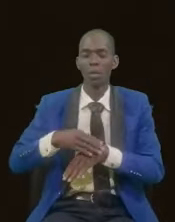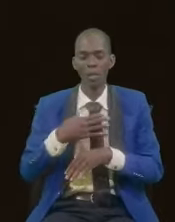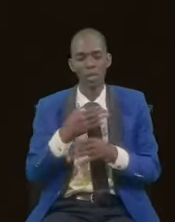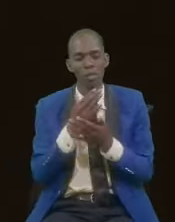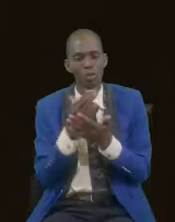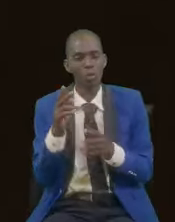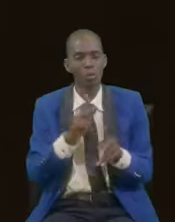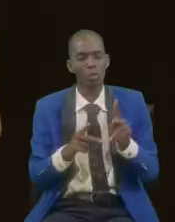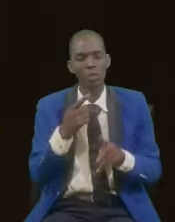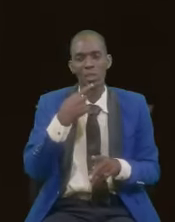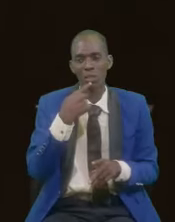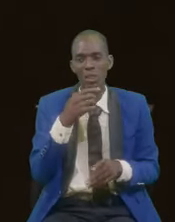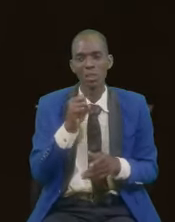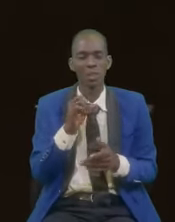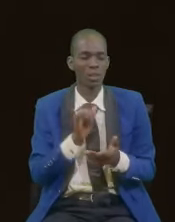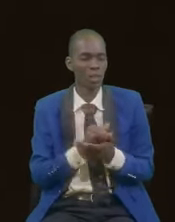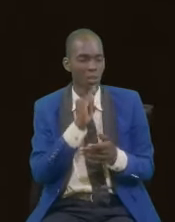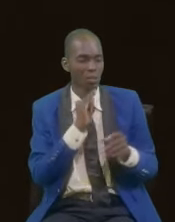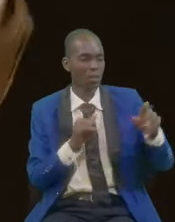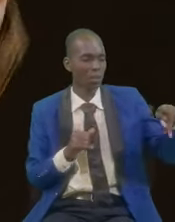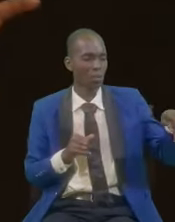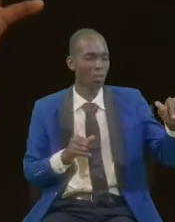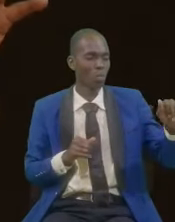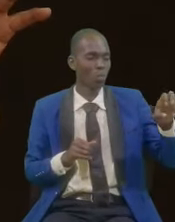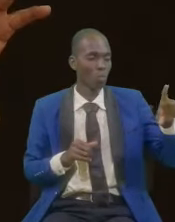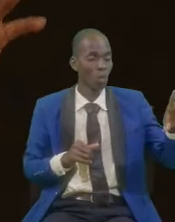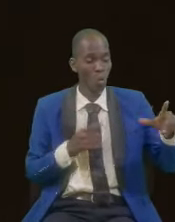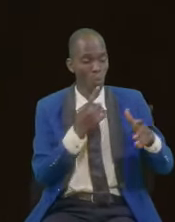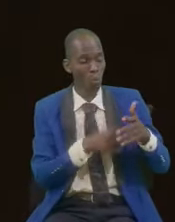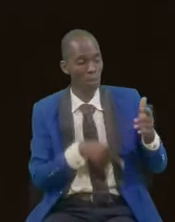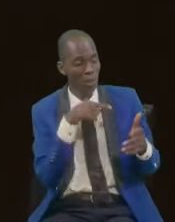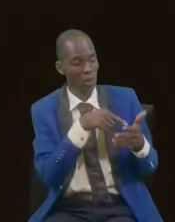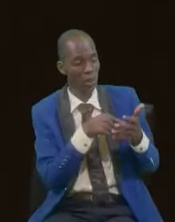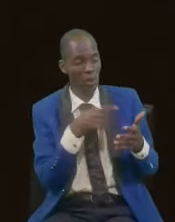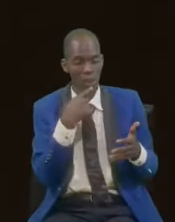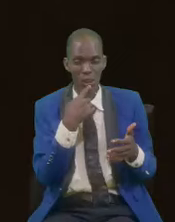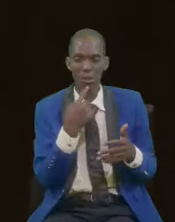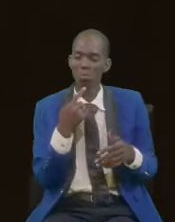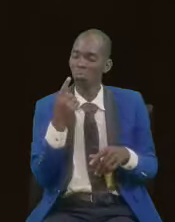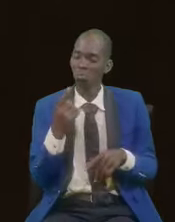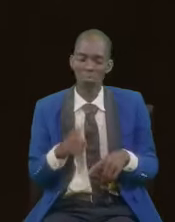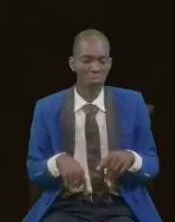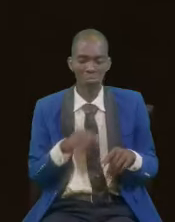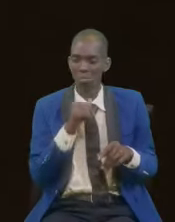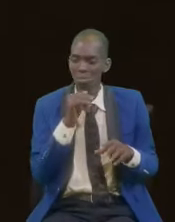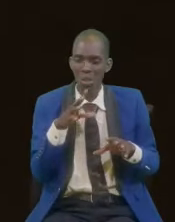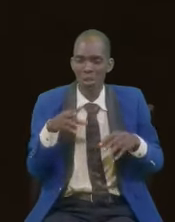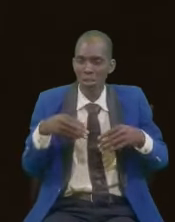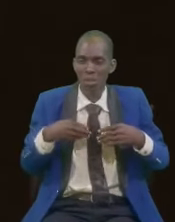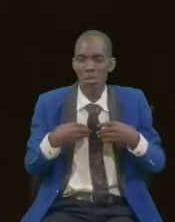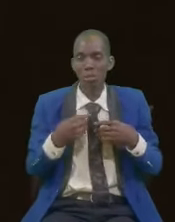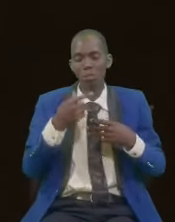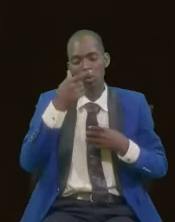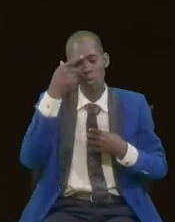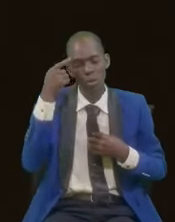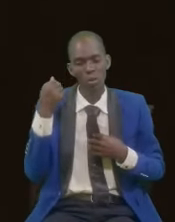us that, you know, that's Paul. What he said, they cannot receive, because it's